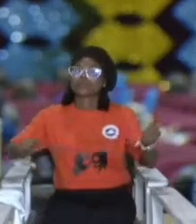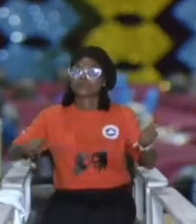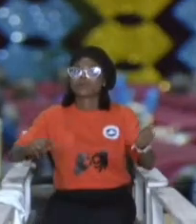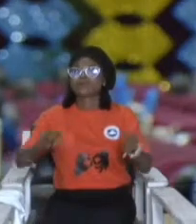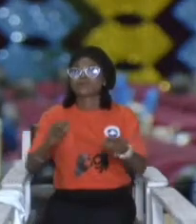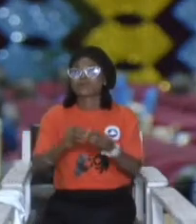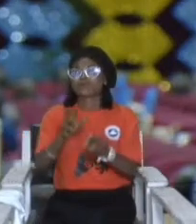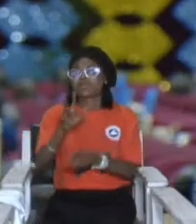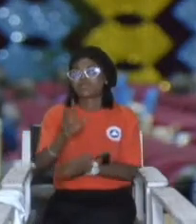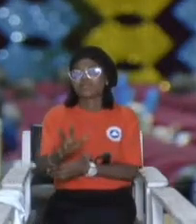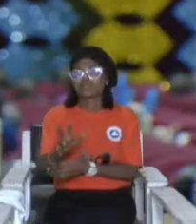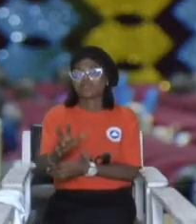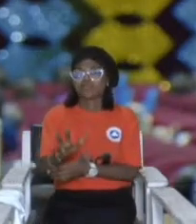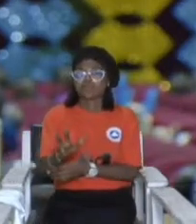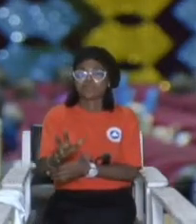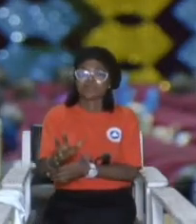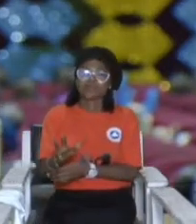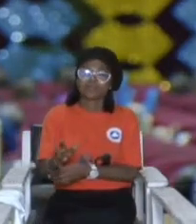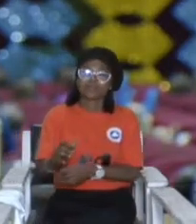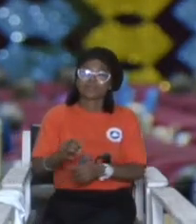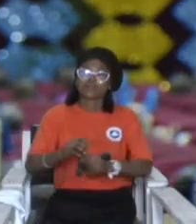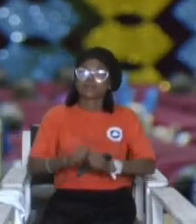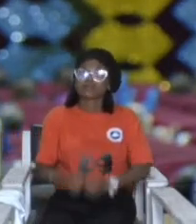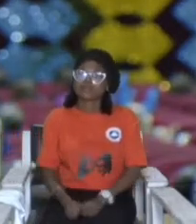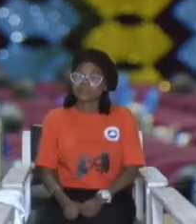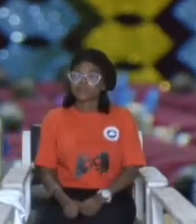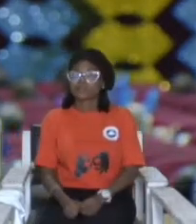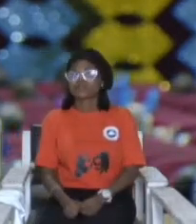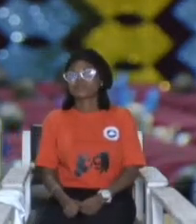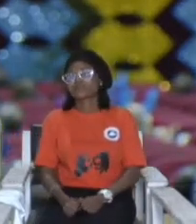number three, submission of the rod.